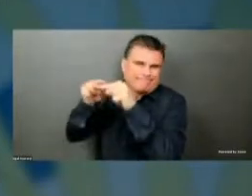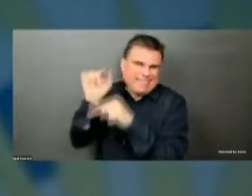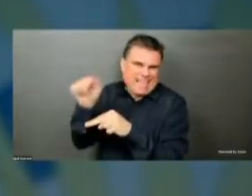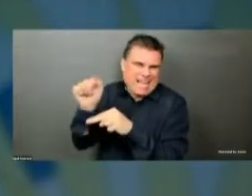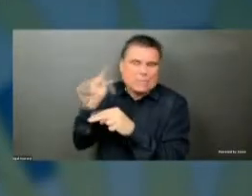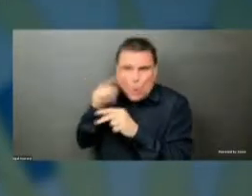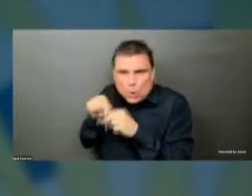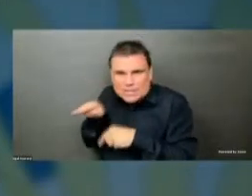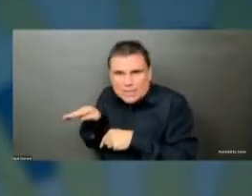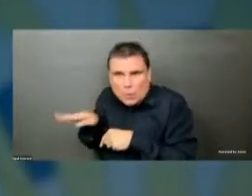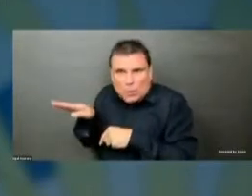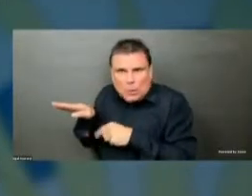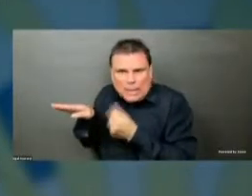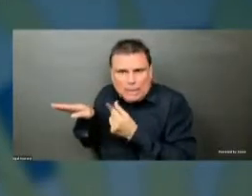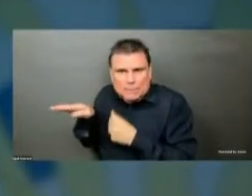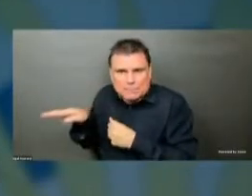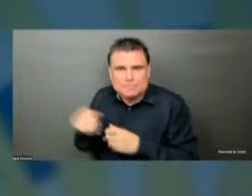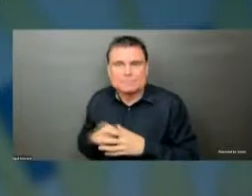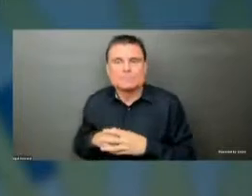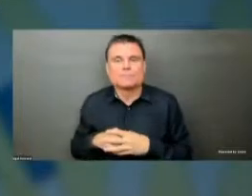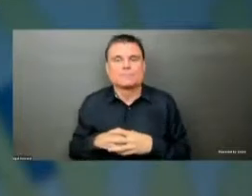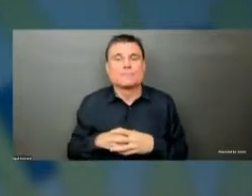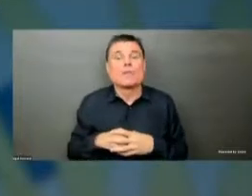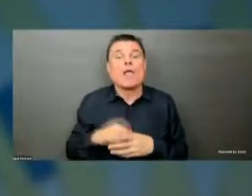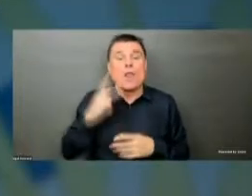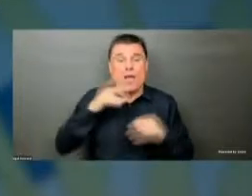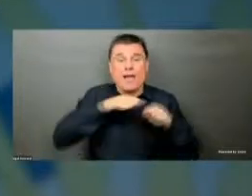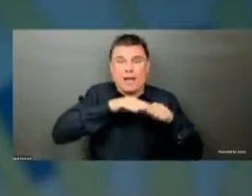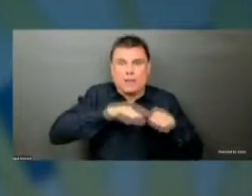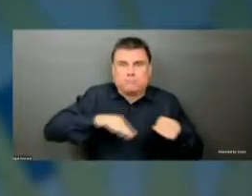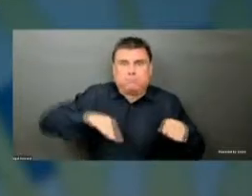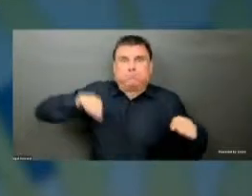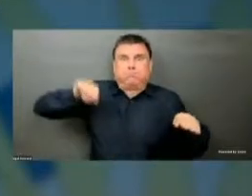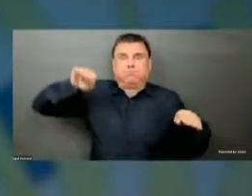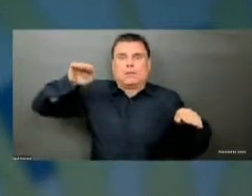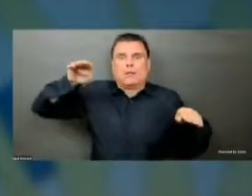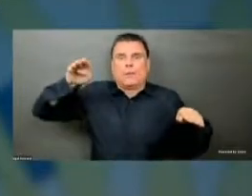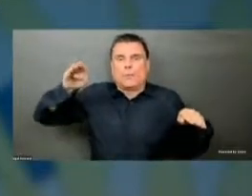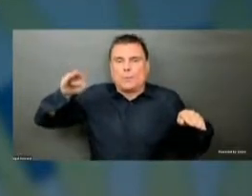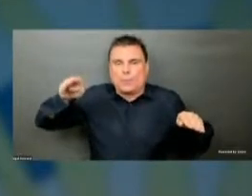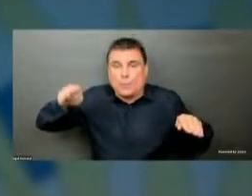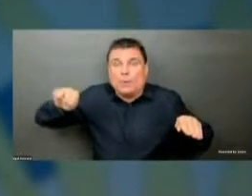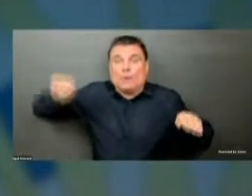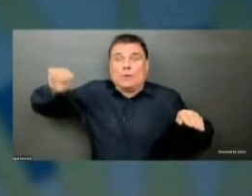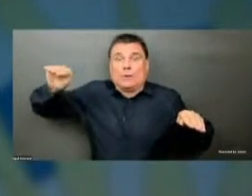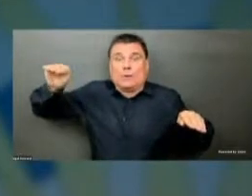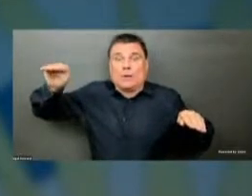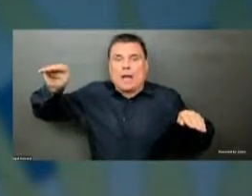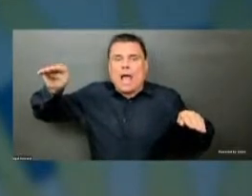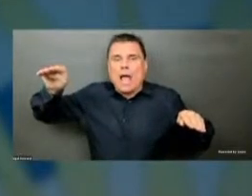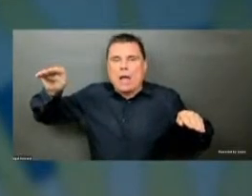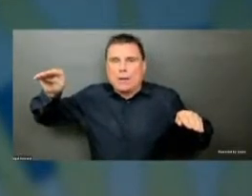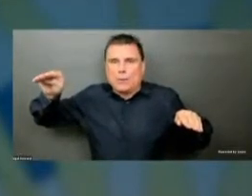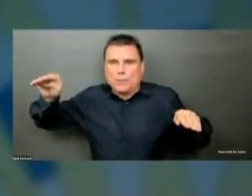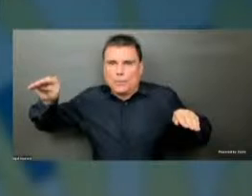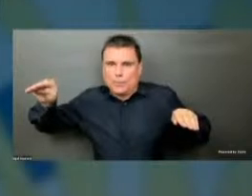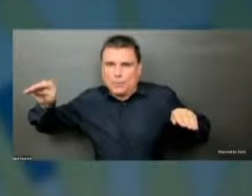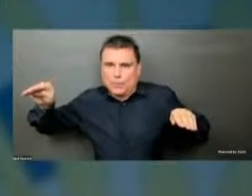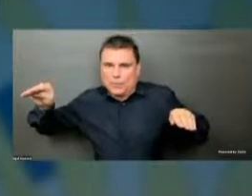is important for us, and we'll pay more attention to that in the coming slides. This is